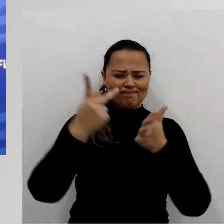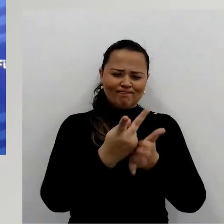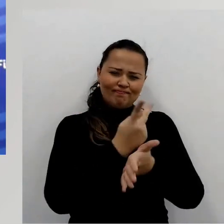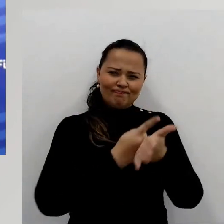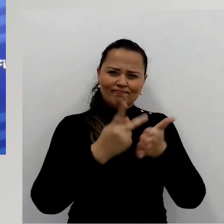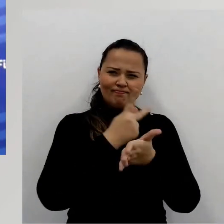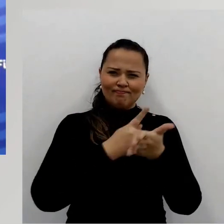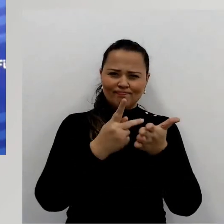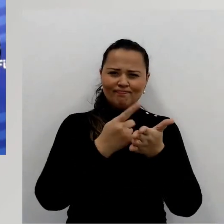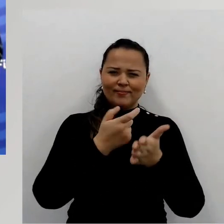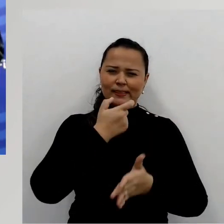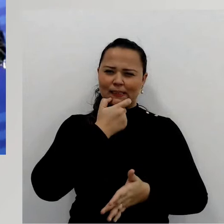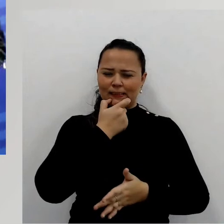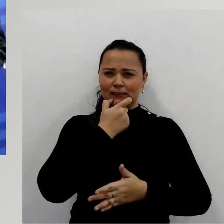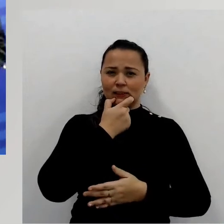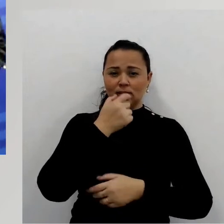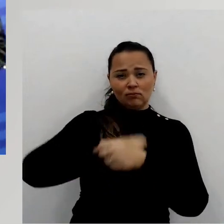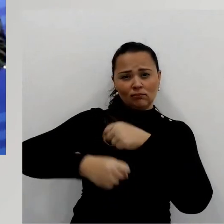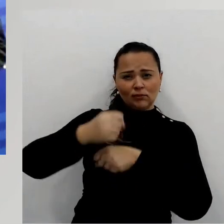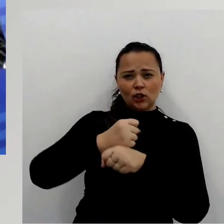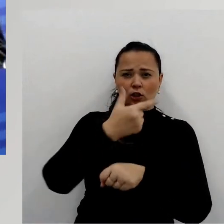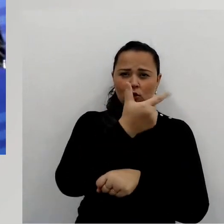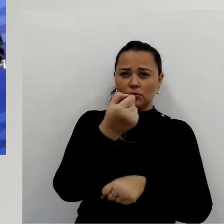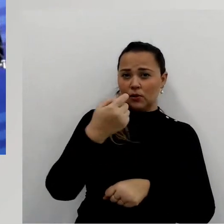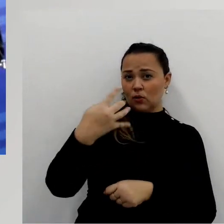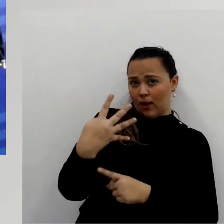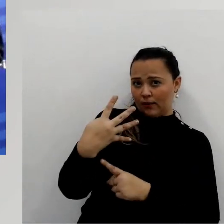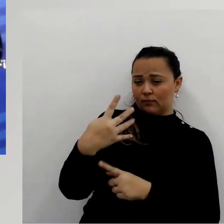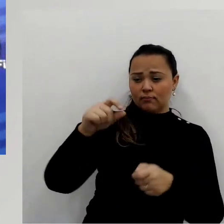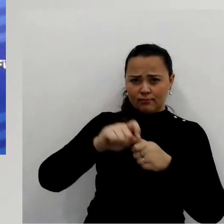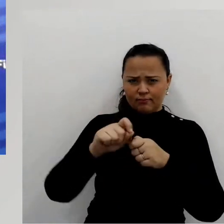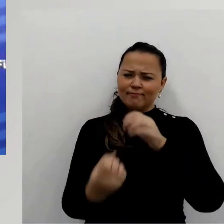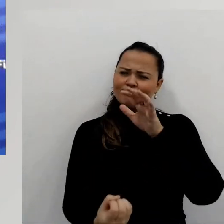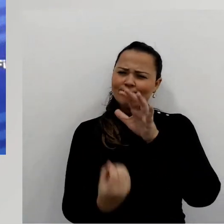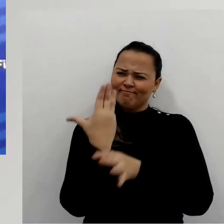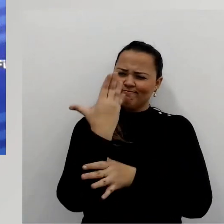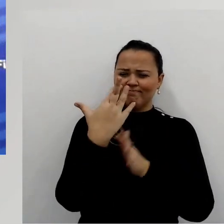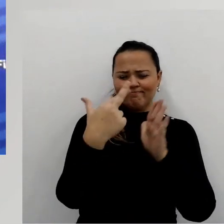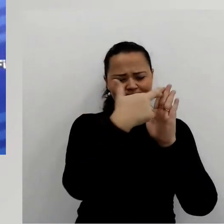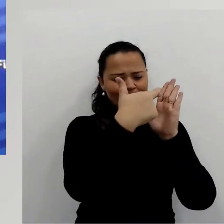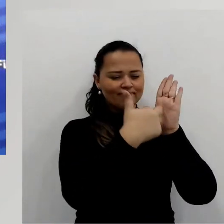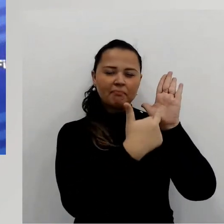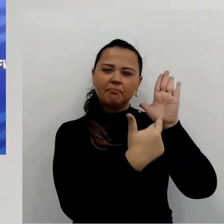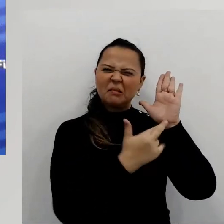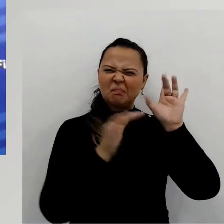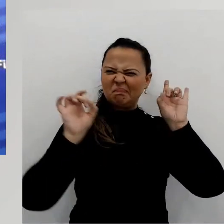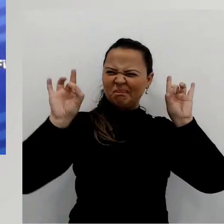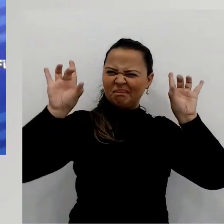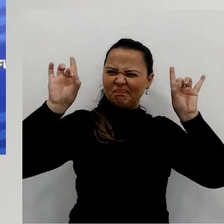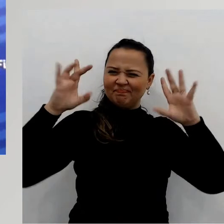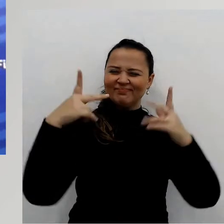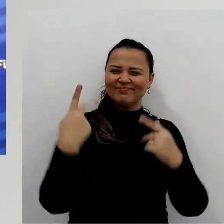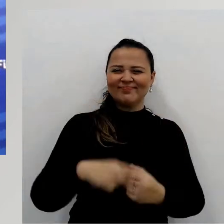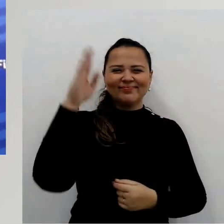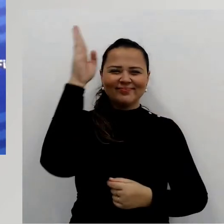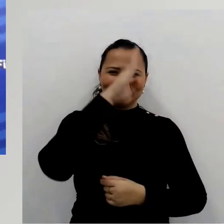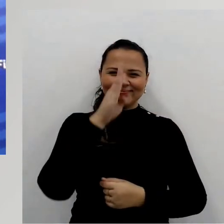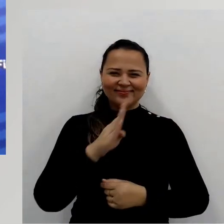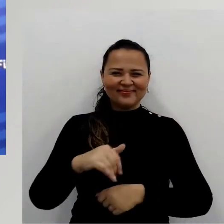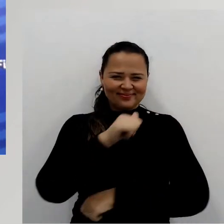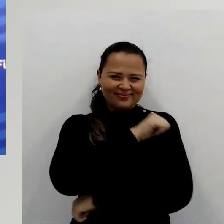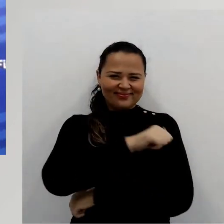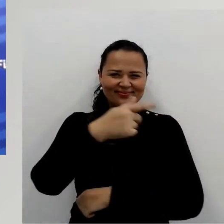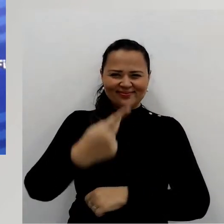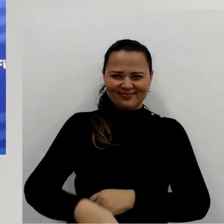Printing Excellency Prize in 2004 that create excellency standards for the printing industry